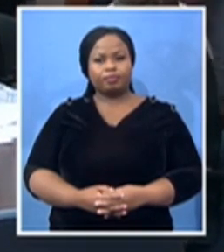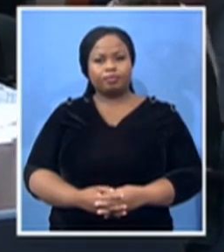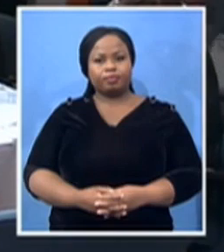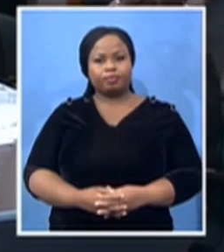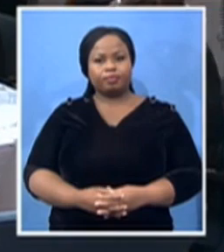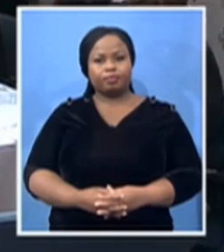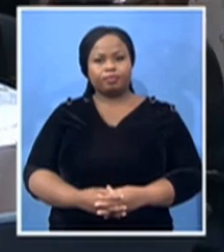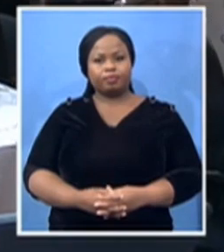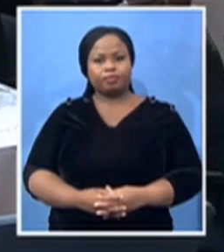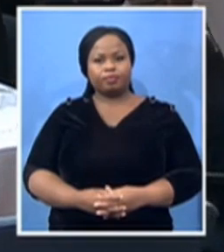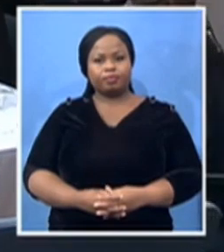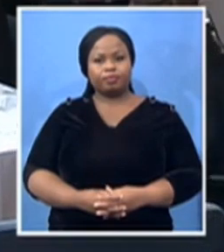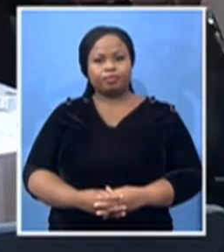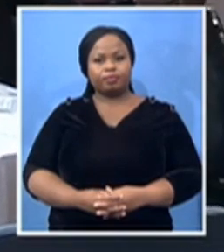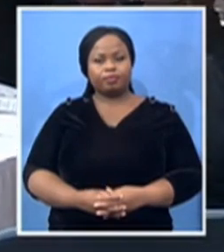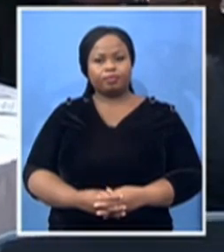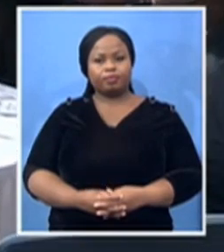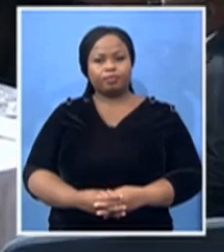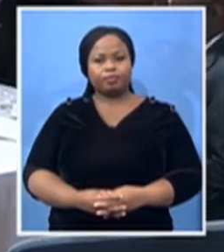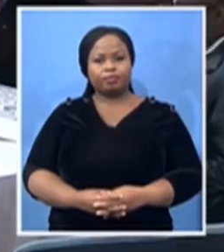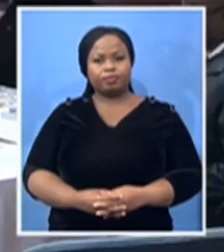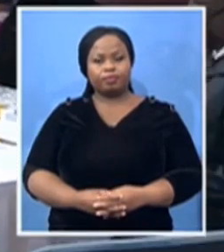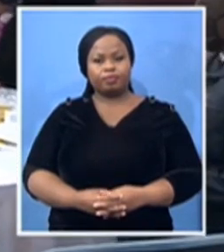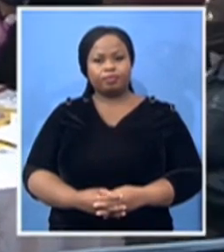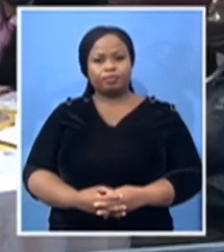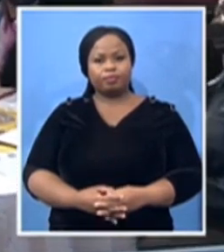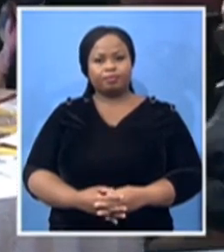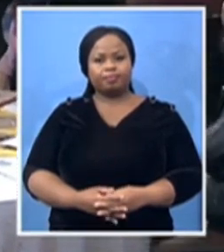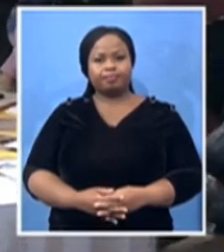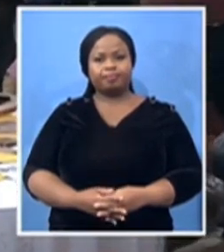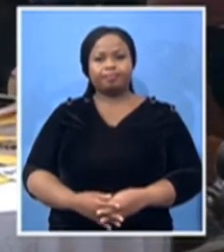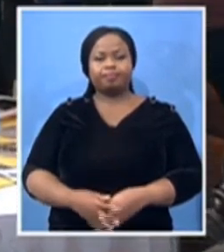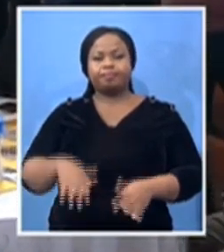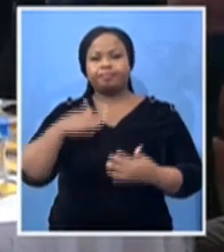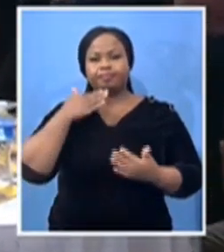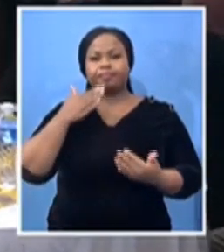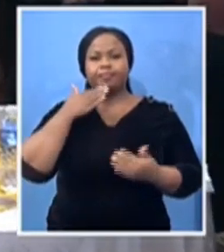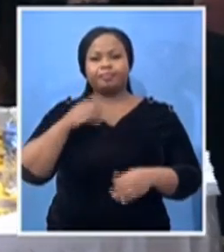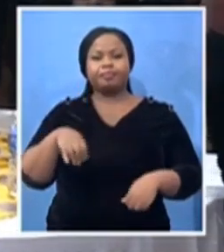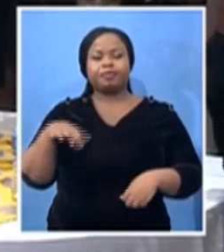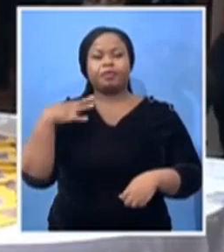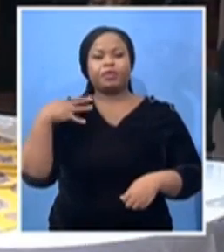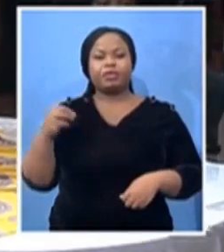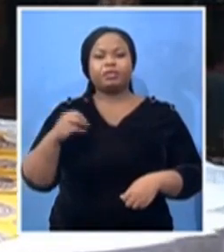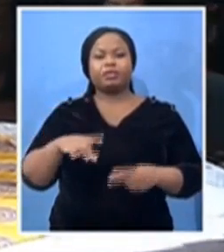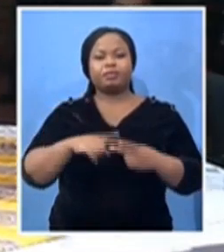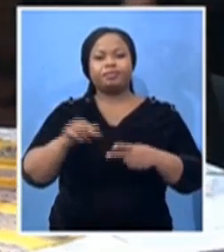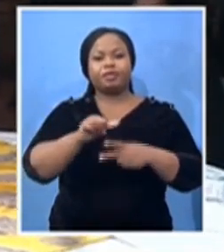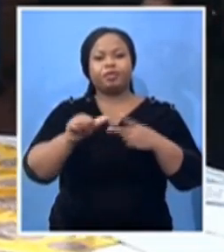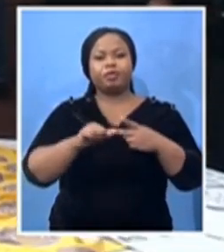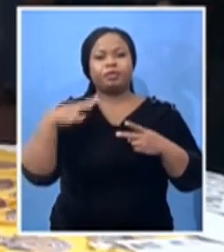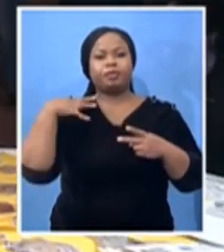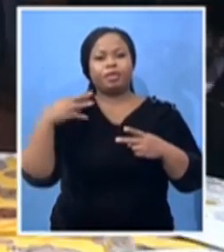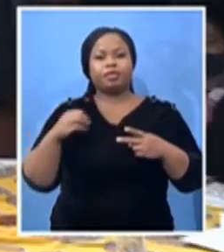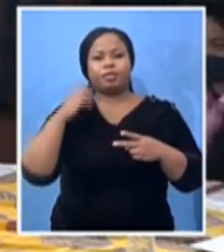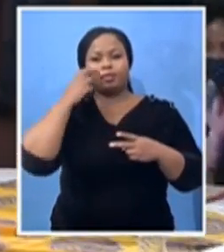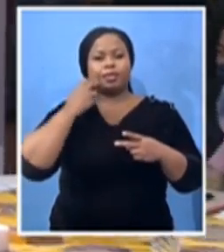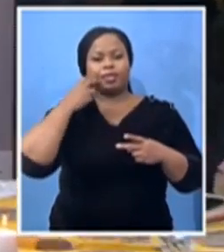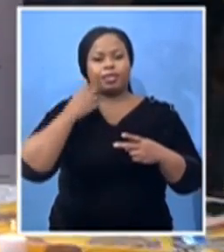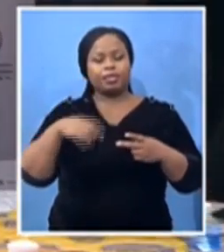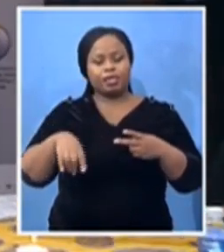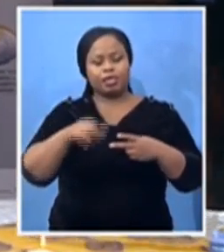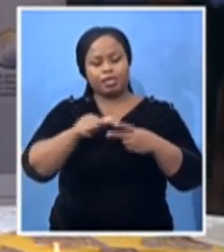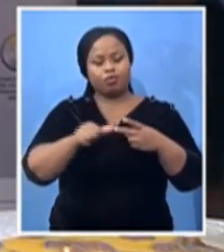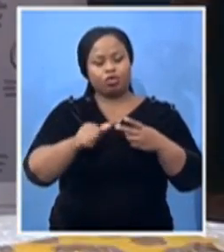Good morning, Minister Mkhize, Deputy Minister Phaahla, Premier of the Gauteng Province, Mr. David